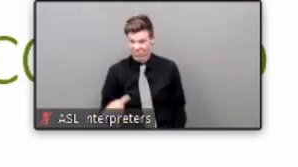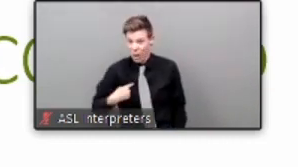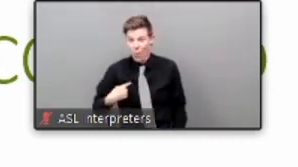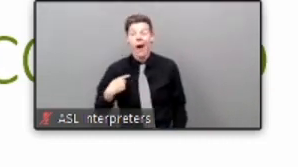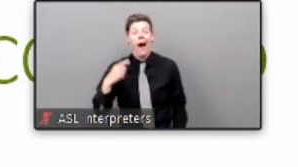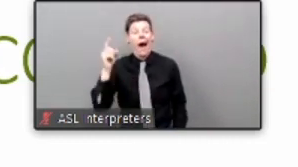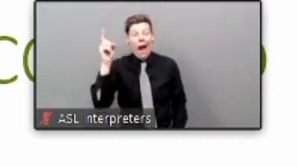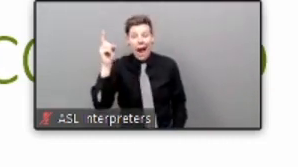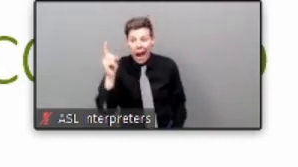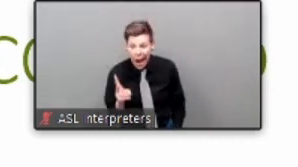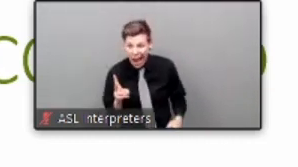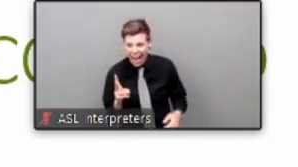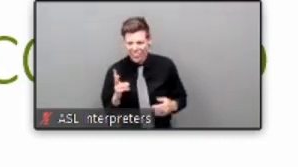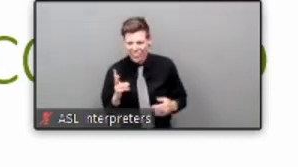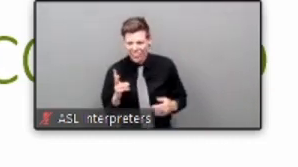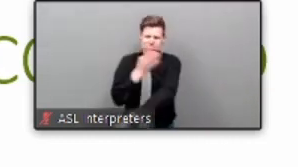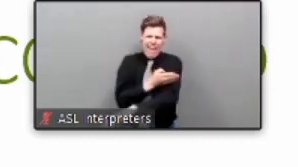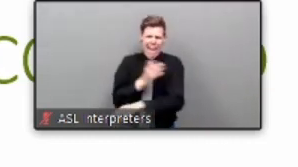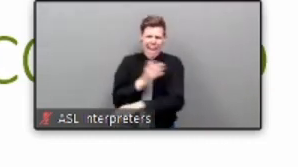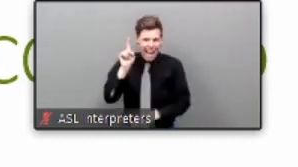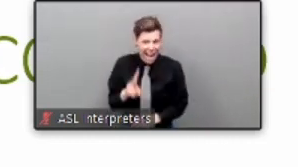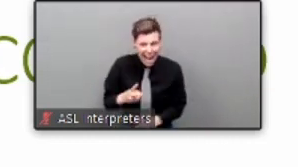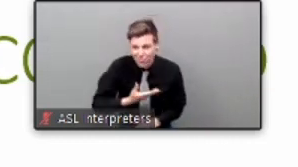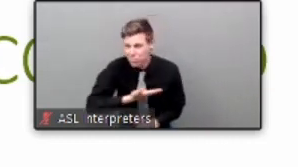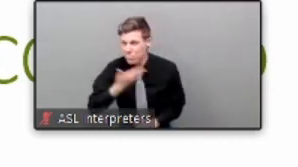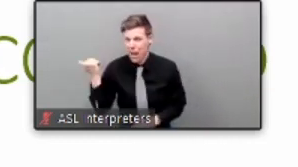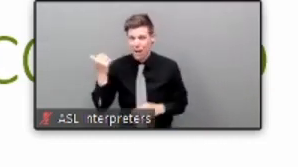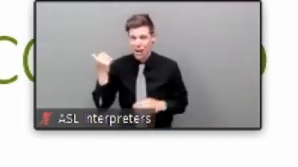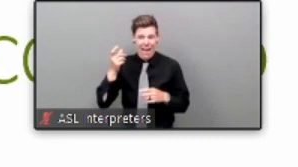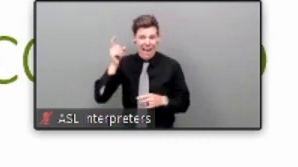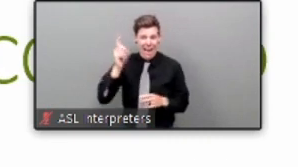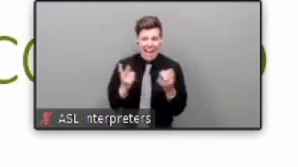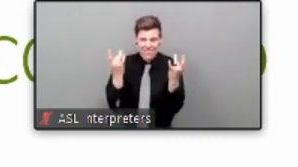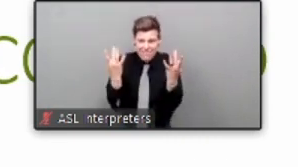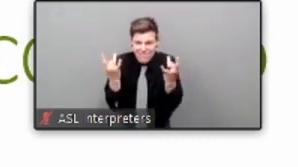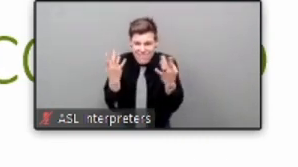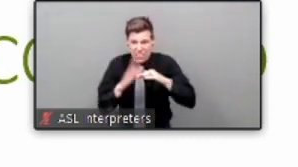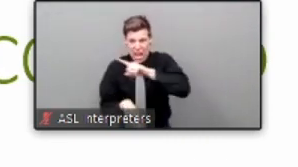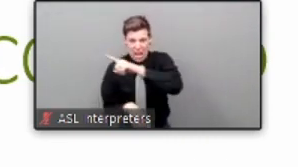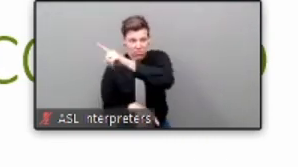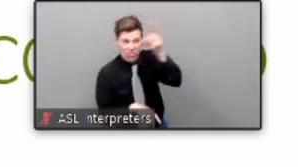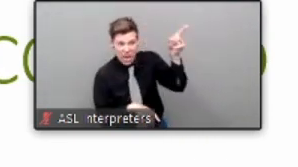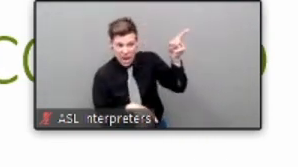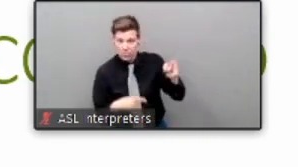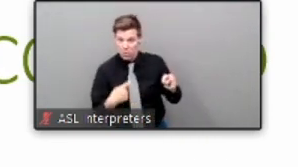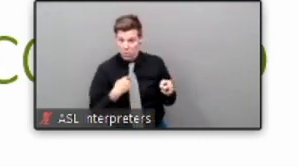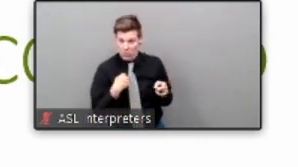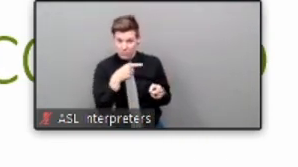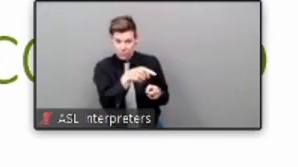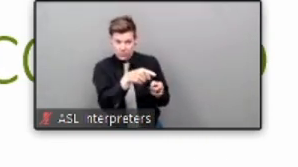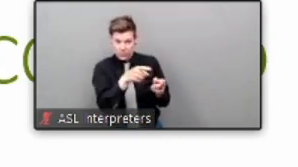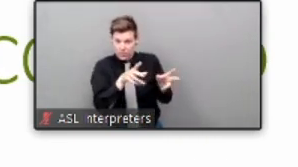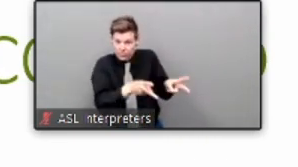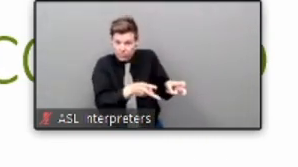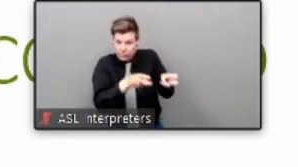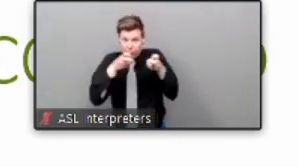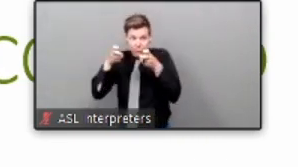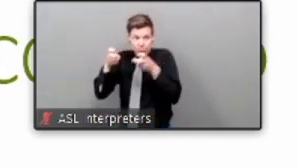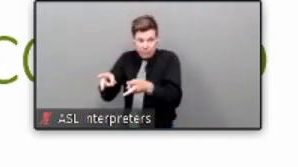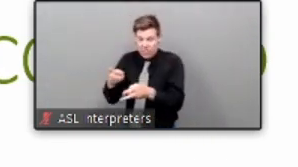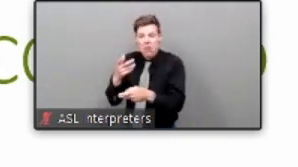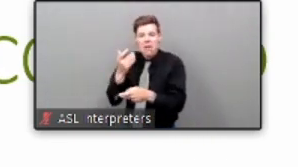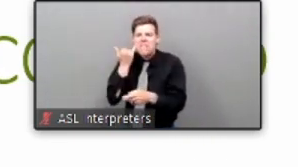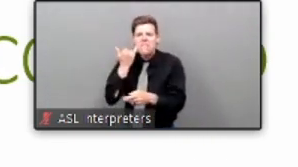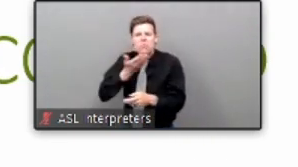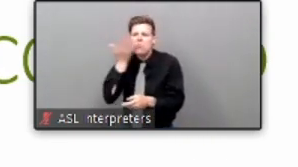that when you take out the vaccinated individuals, that the case rate, again, is similar to where we were in